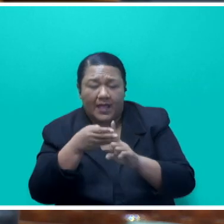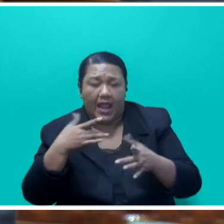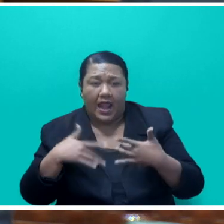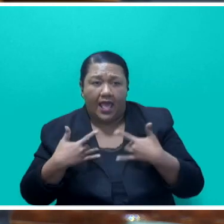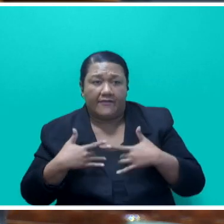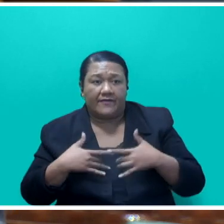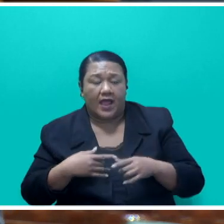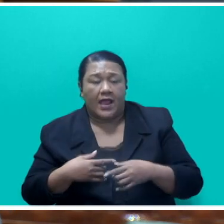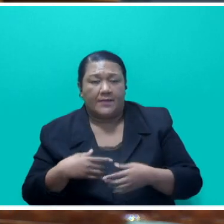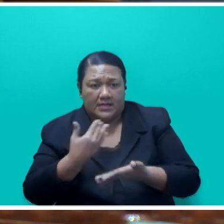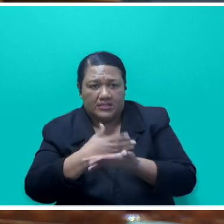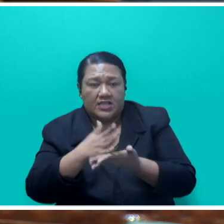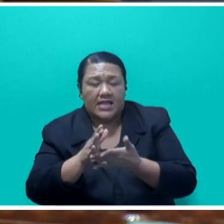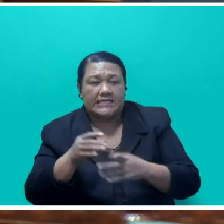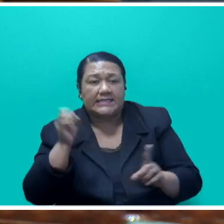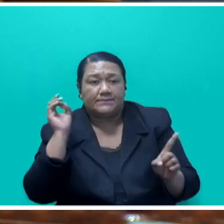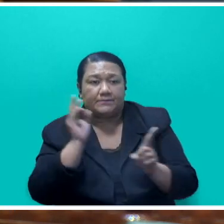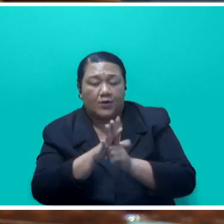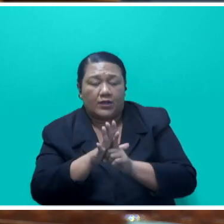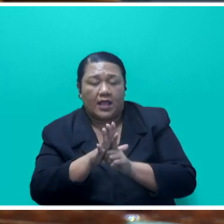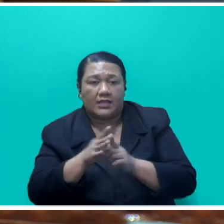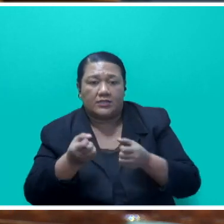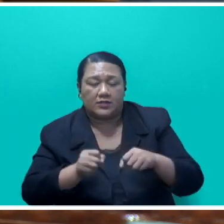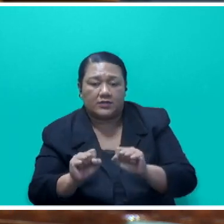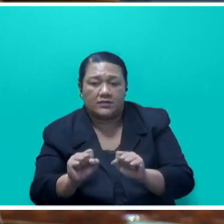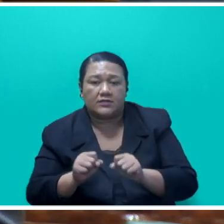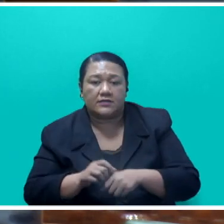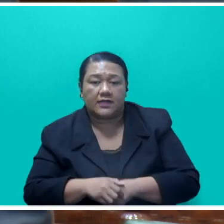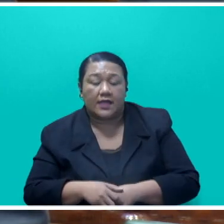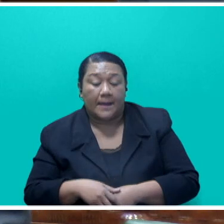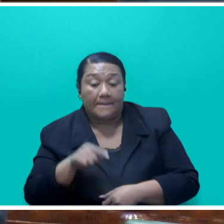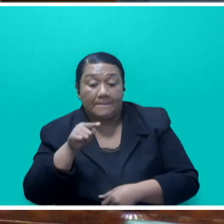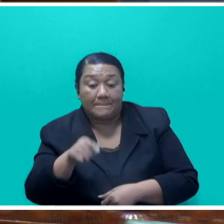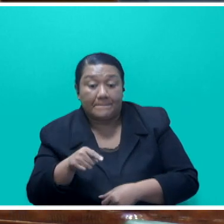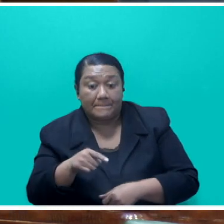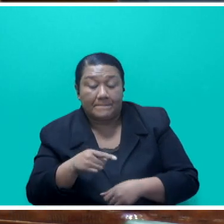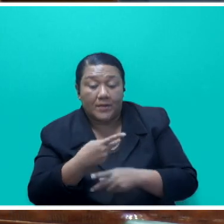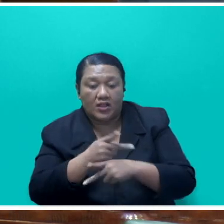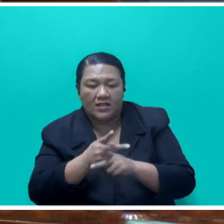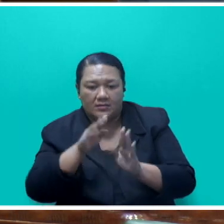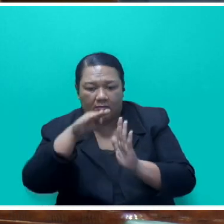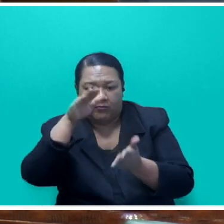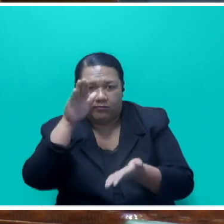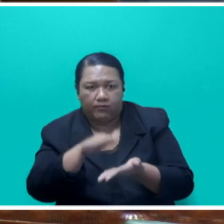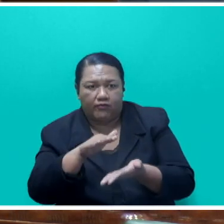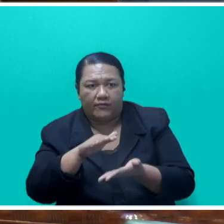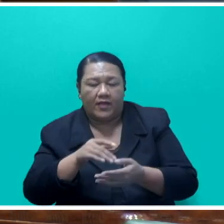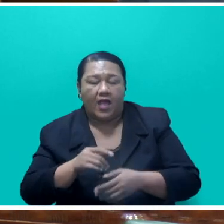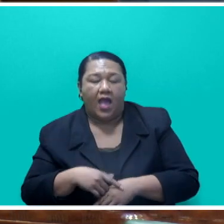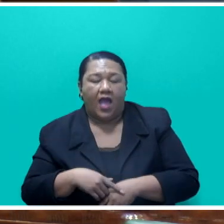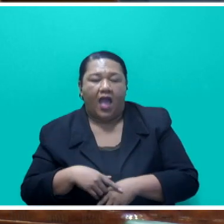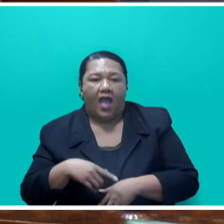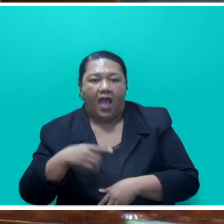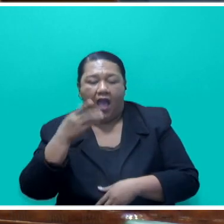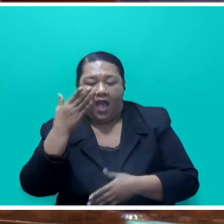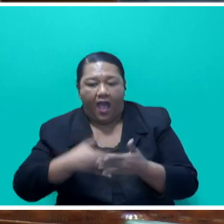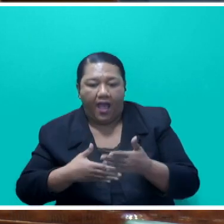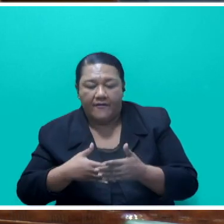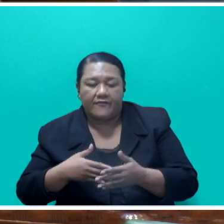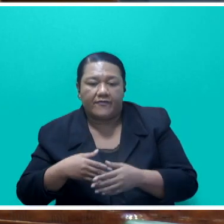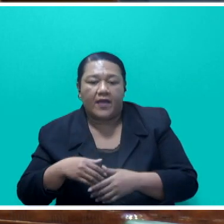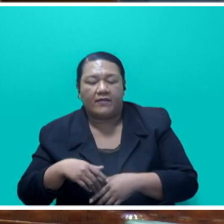Like many others, I have a complete faith and trust in your wisdom and rely on you as a source of good counsel, guidance,